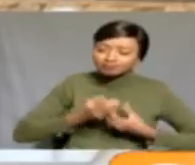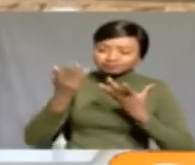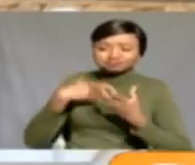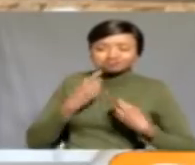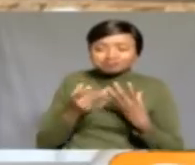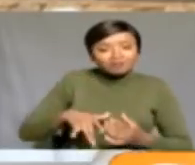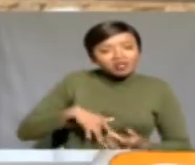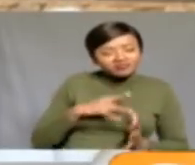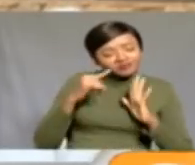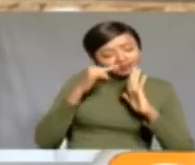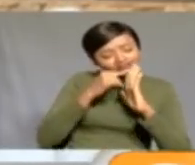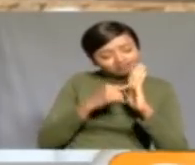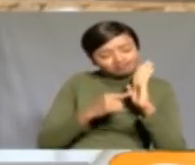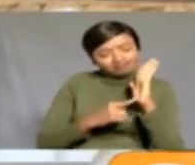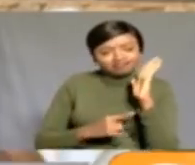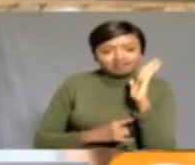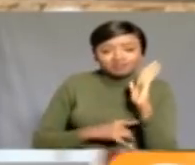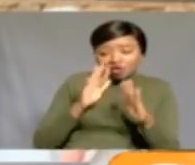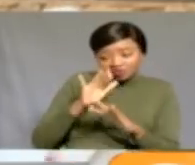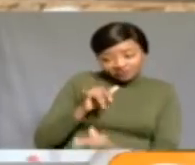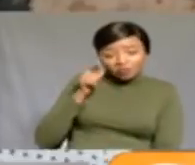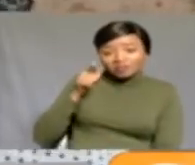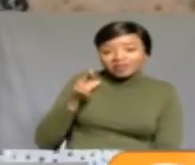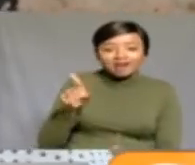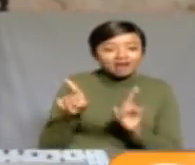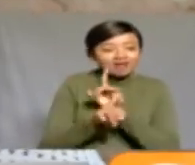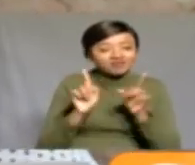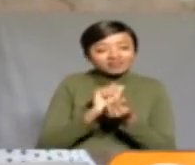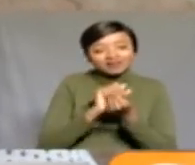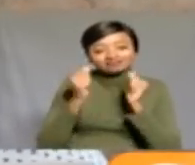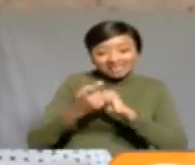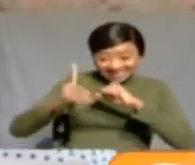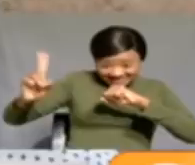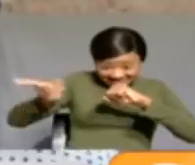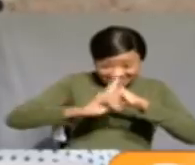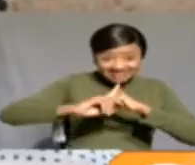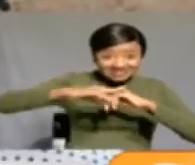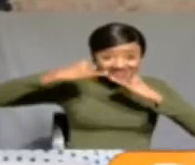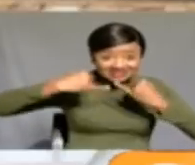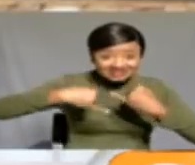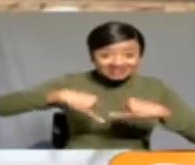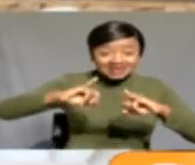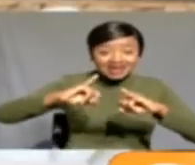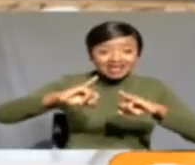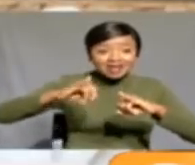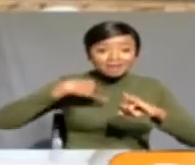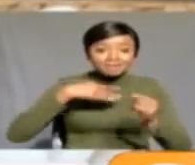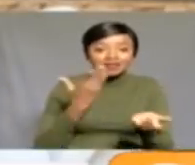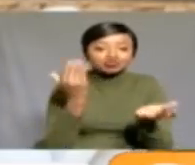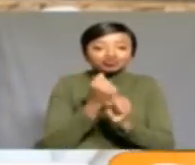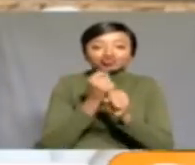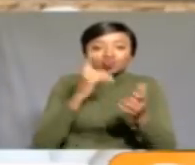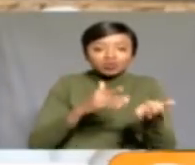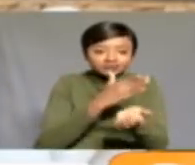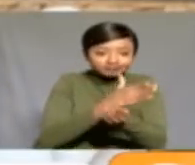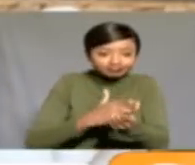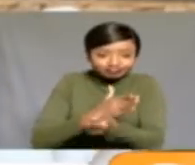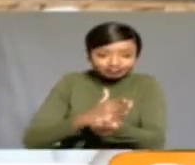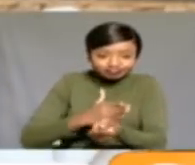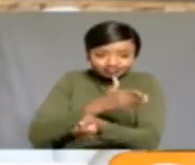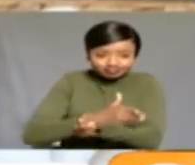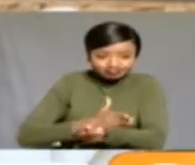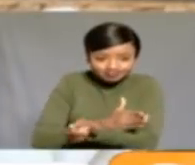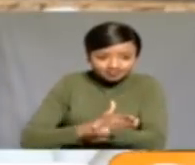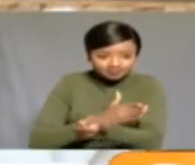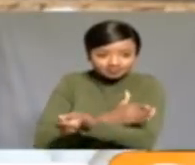And that is where everything took a turn. The sixth attempt was I started cutting myself. That one was in